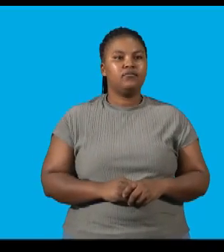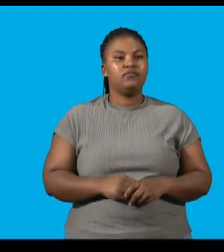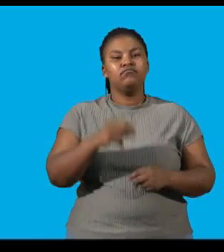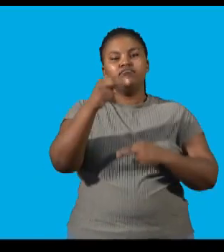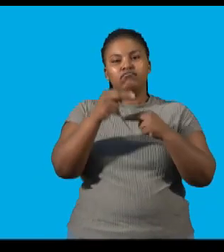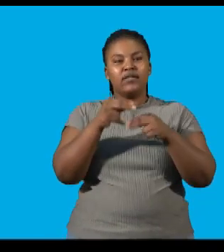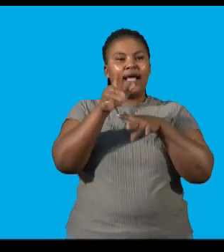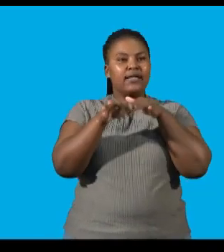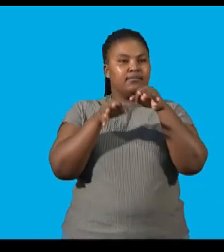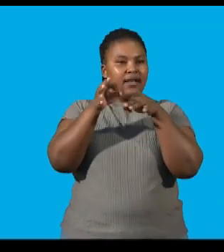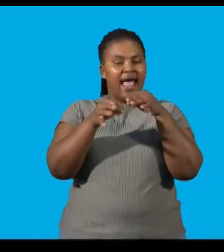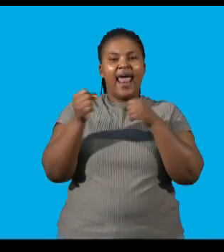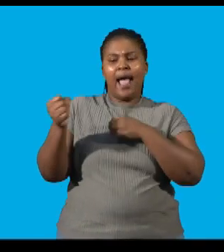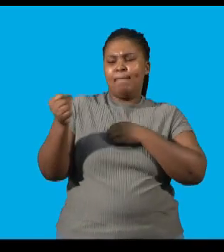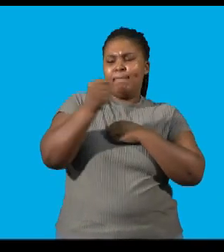the term employment.